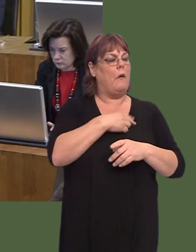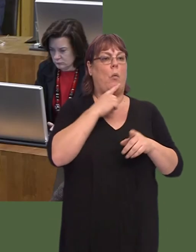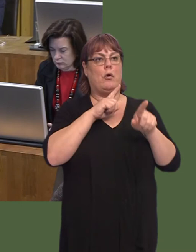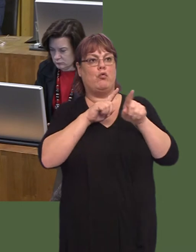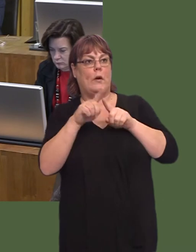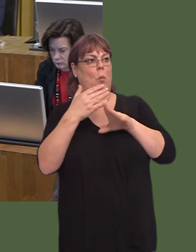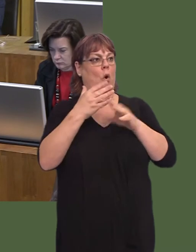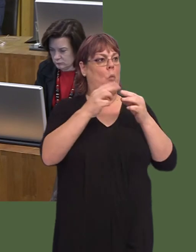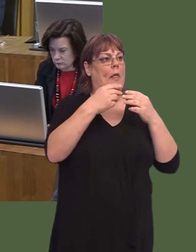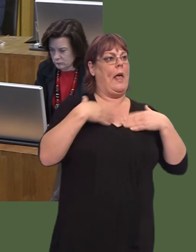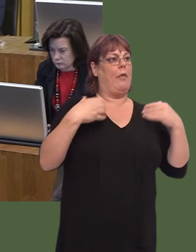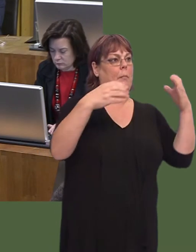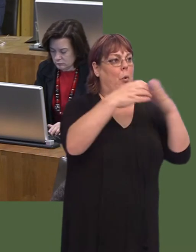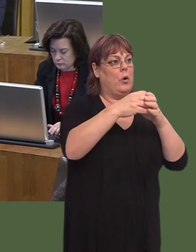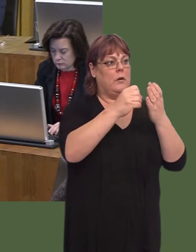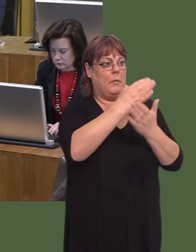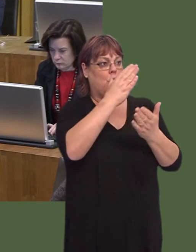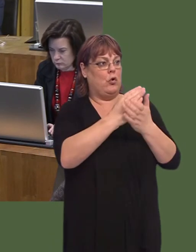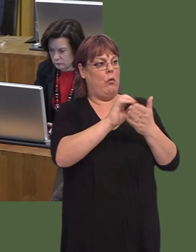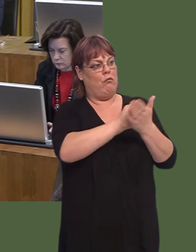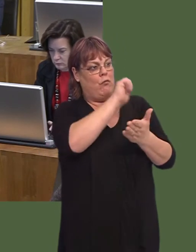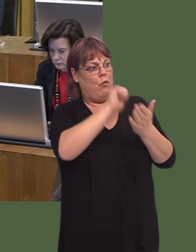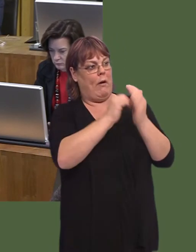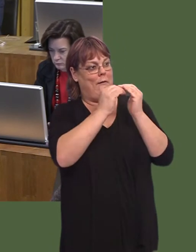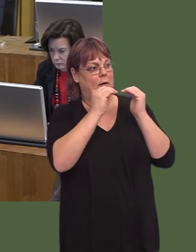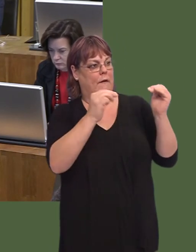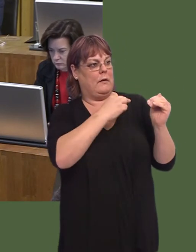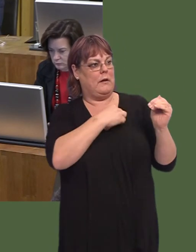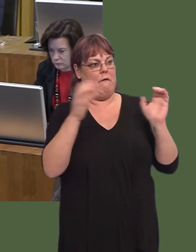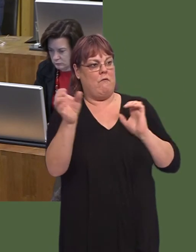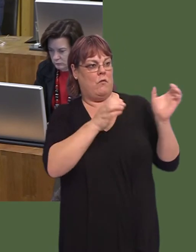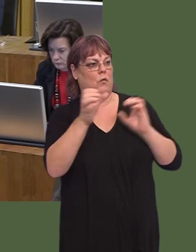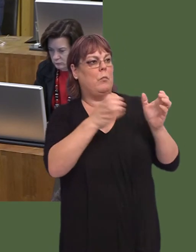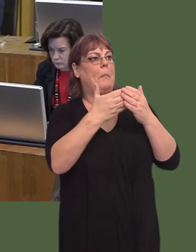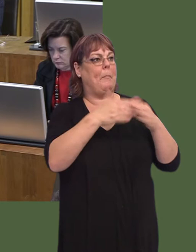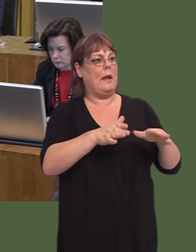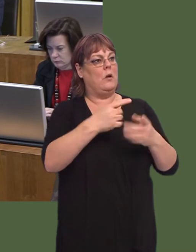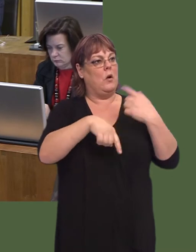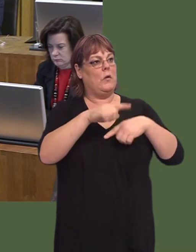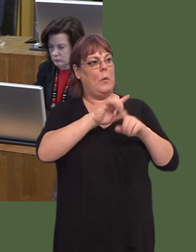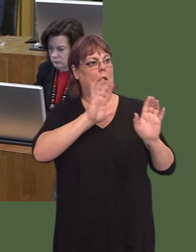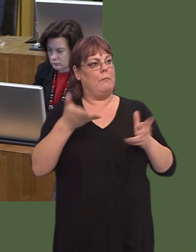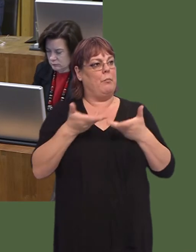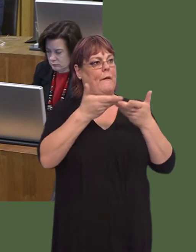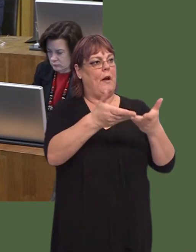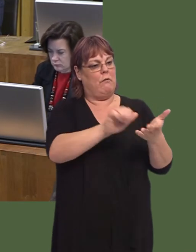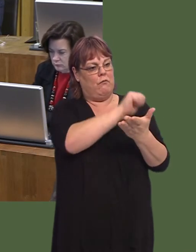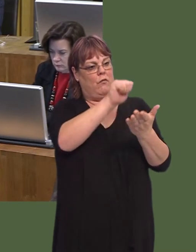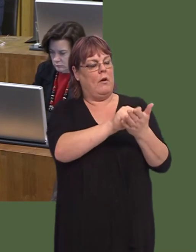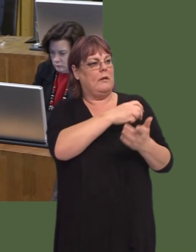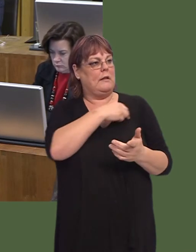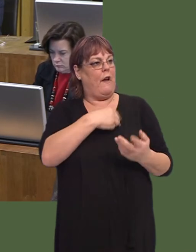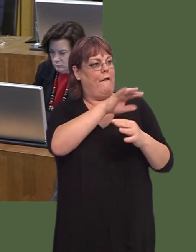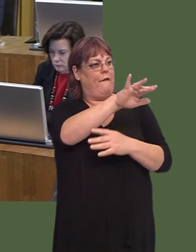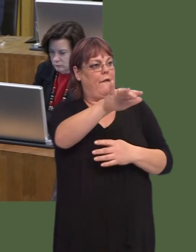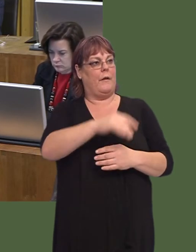work with health boards in order to recruit the right level of medical staff they need in order to provide the service that we think is appropriate and right